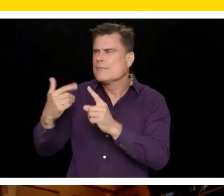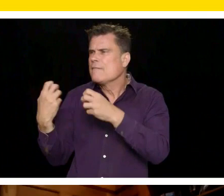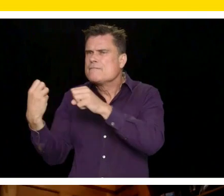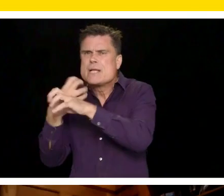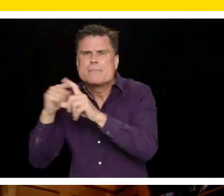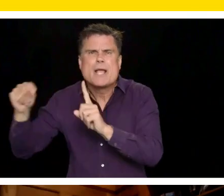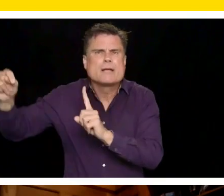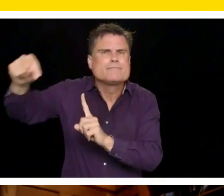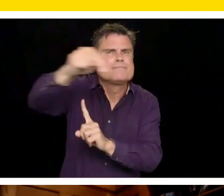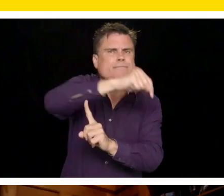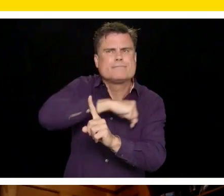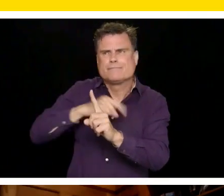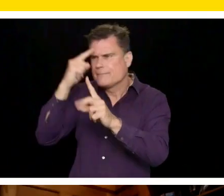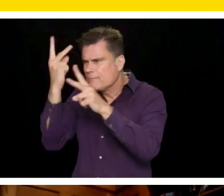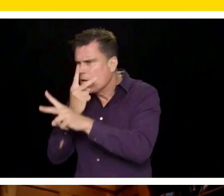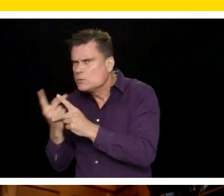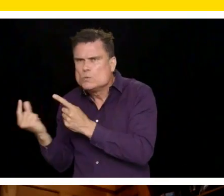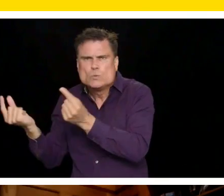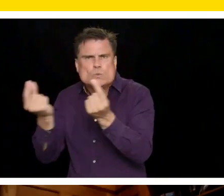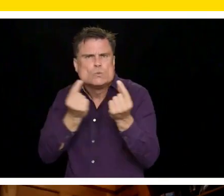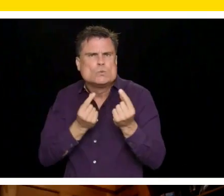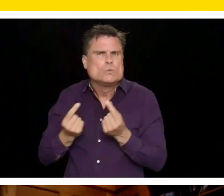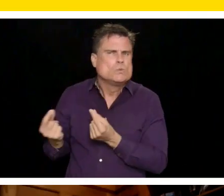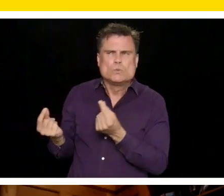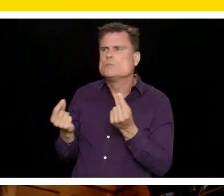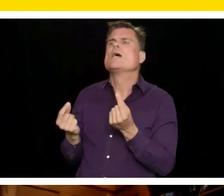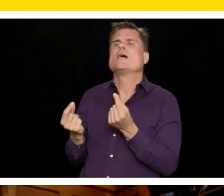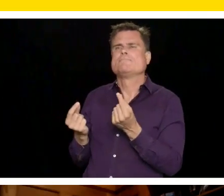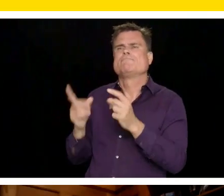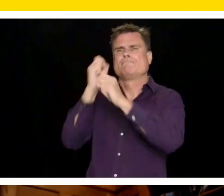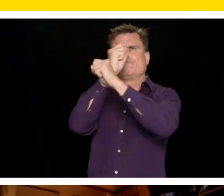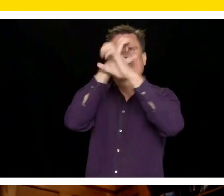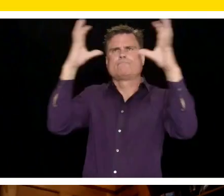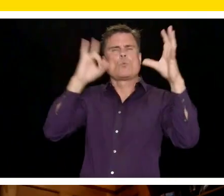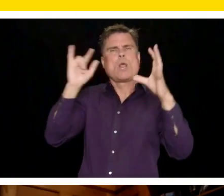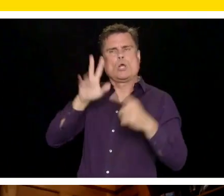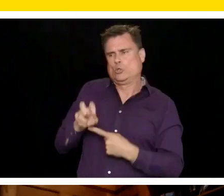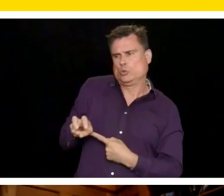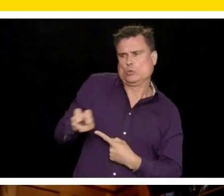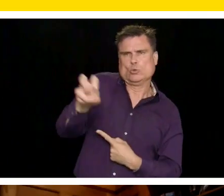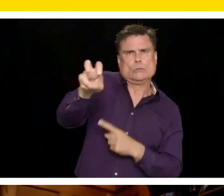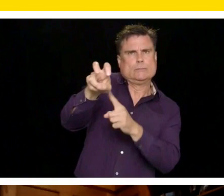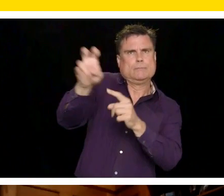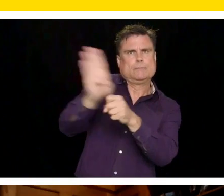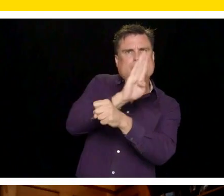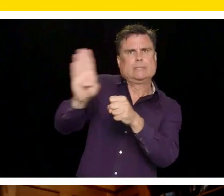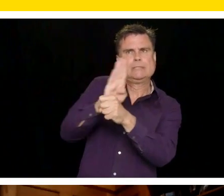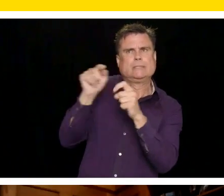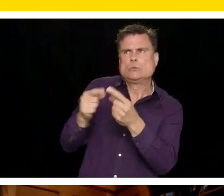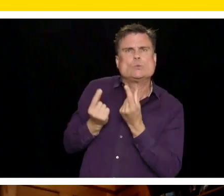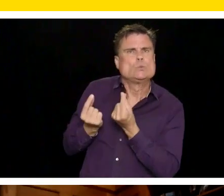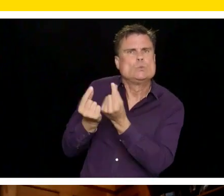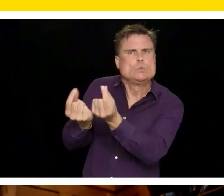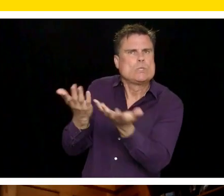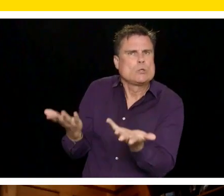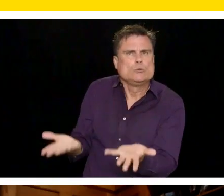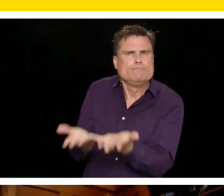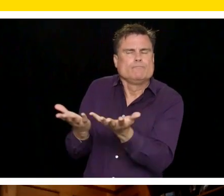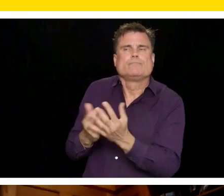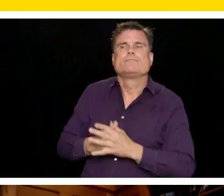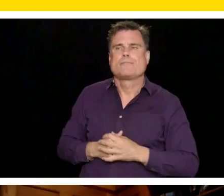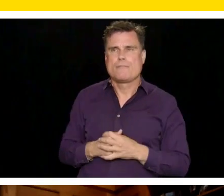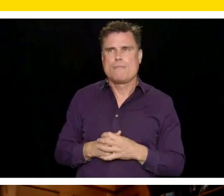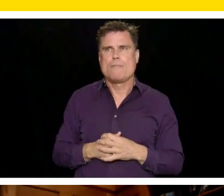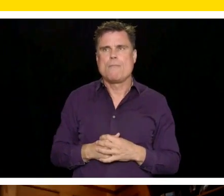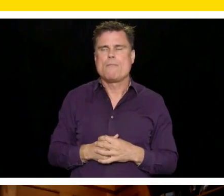their needs are, what the federal government's responsible for, and where we can come in and fill in the gaps. And so a